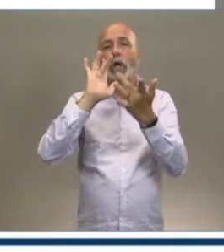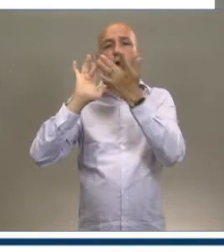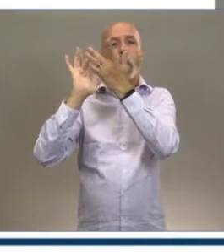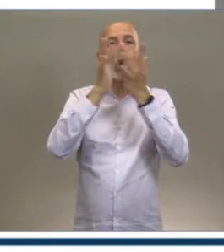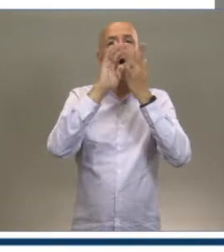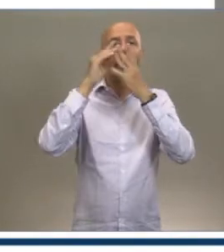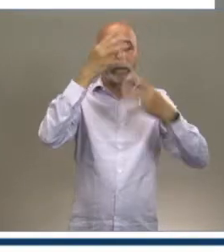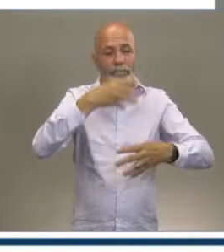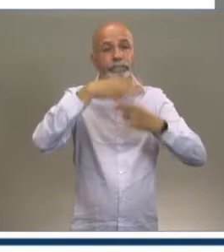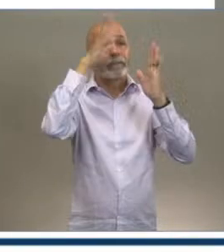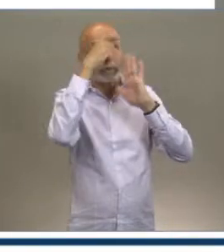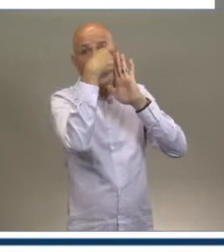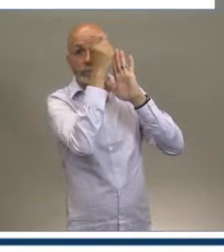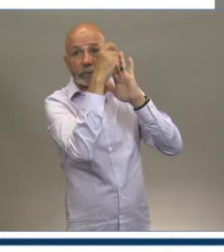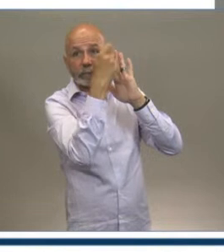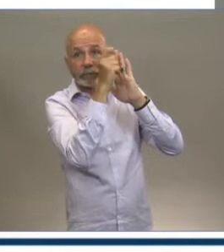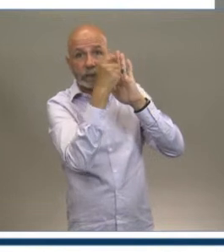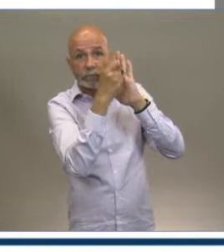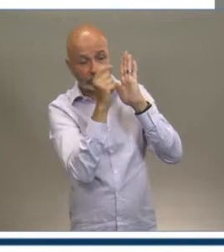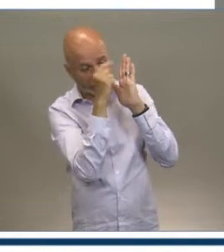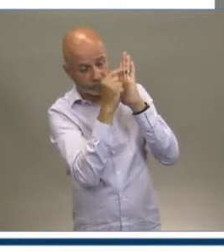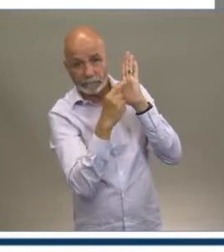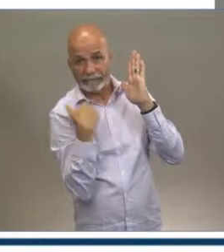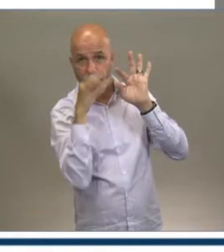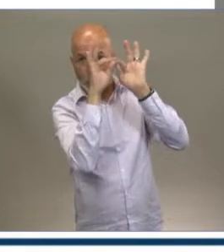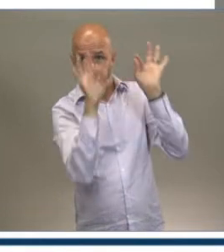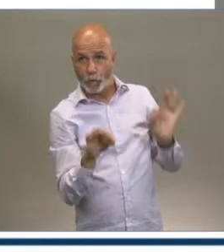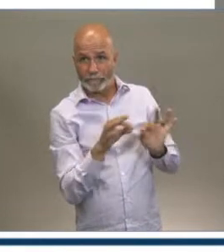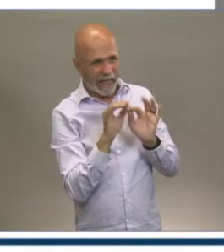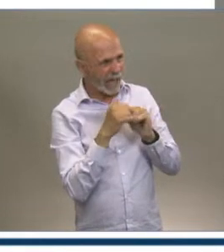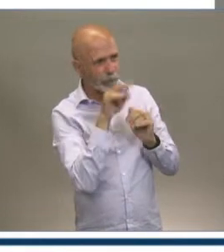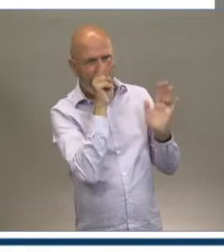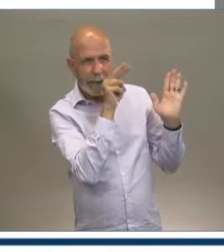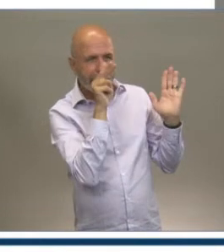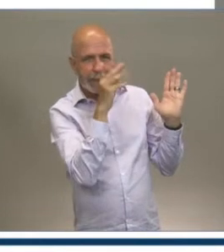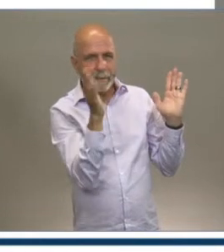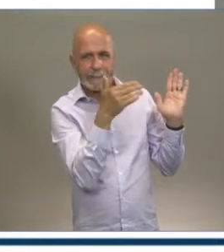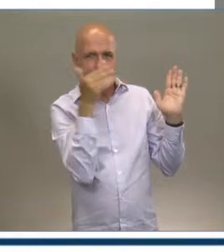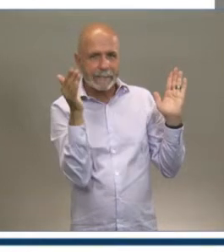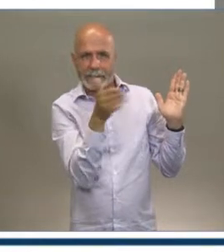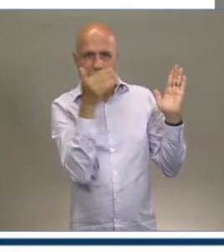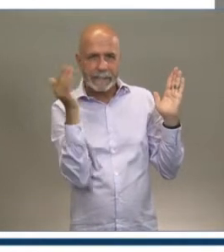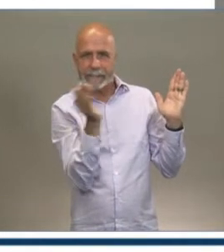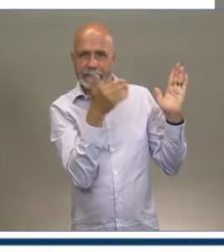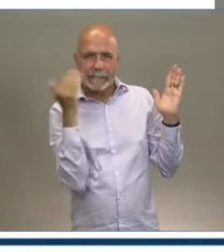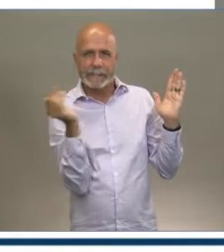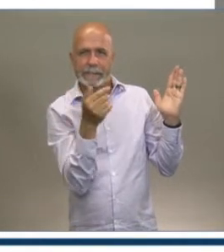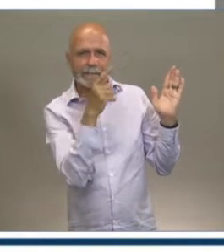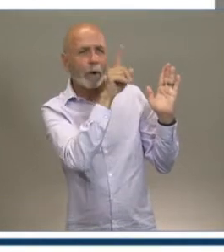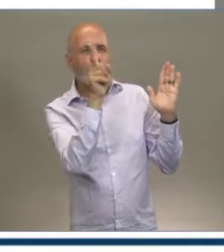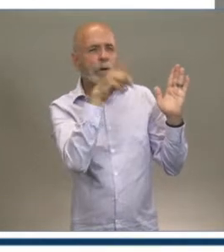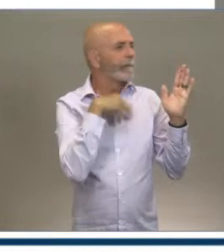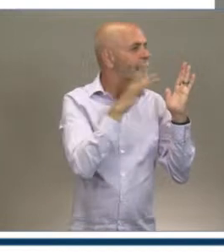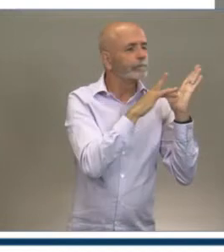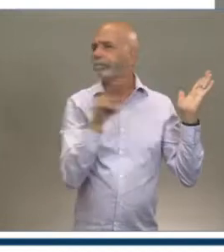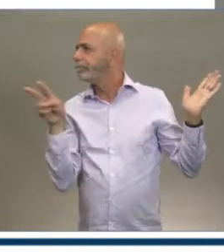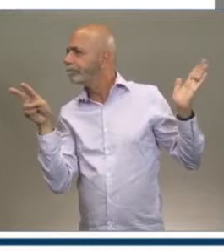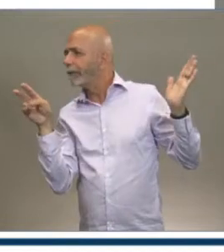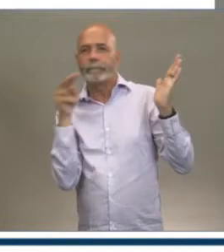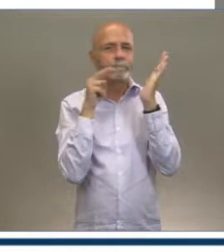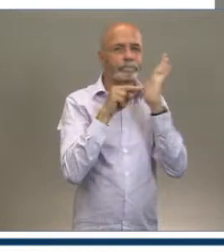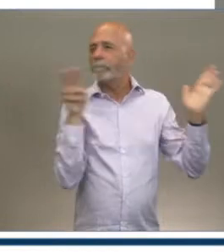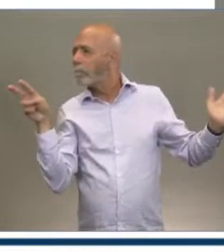and how we do some monitoring of what people are uploading and making sure they're uploading valid proof